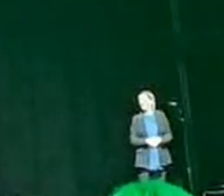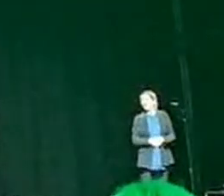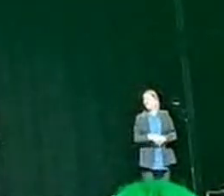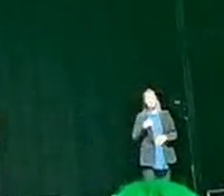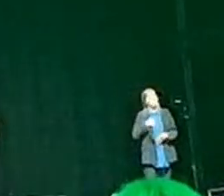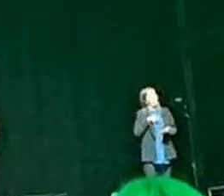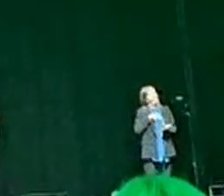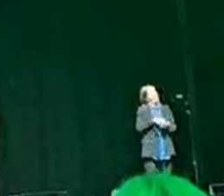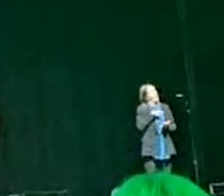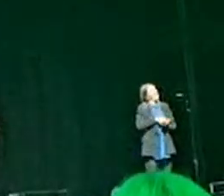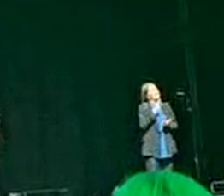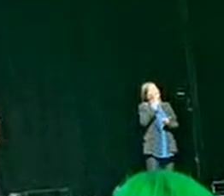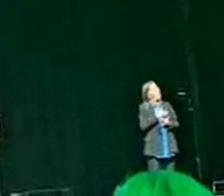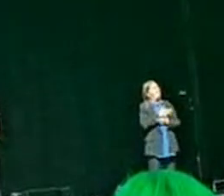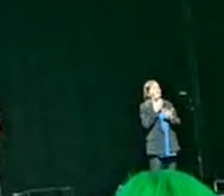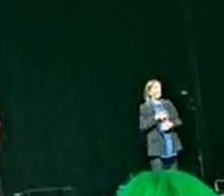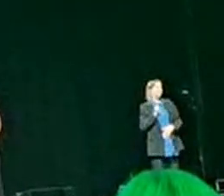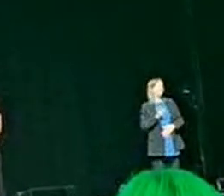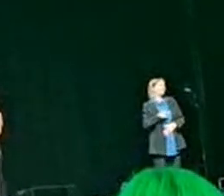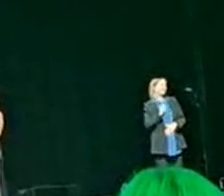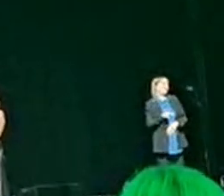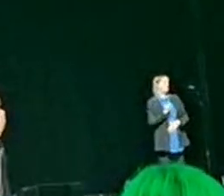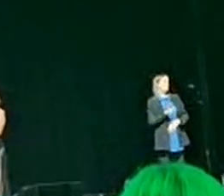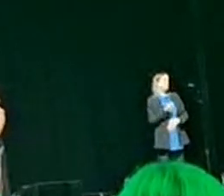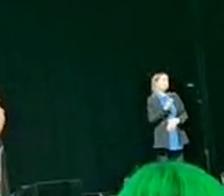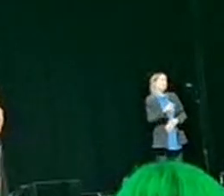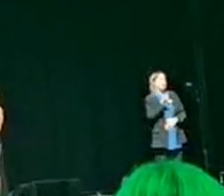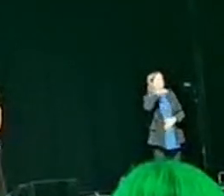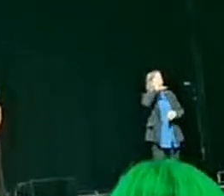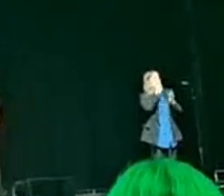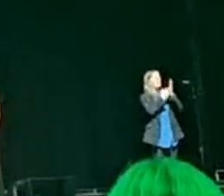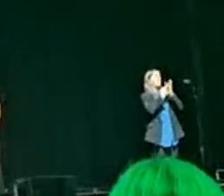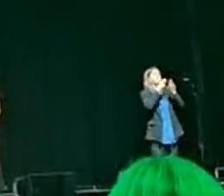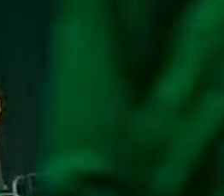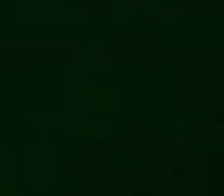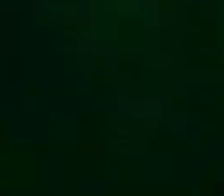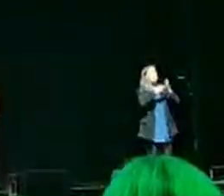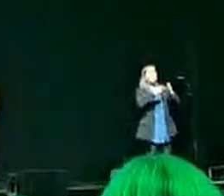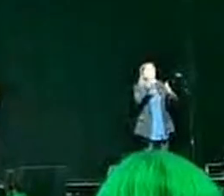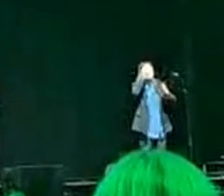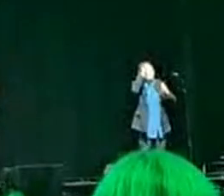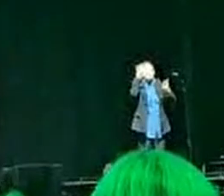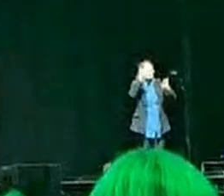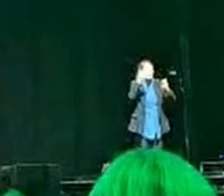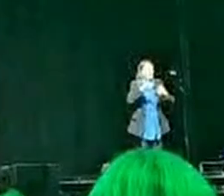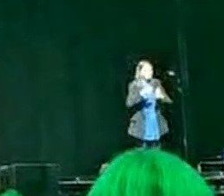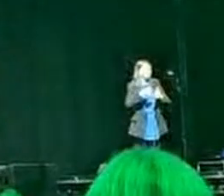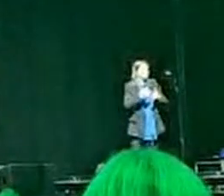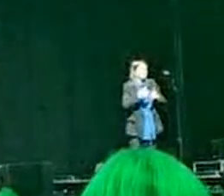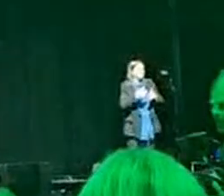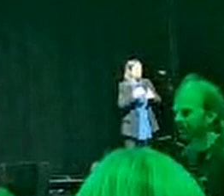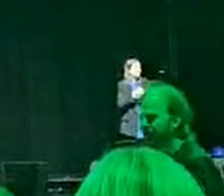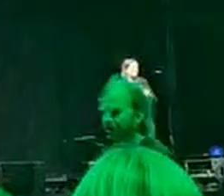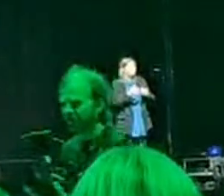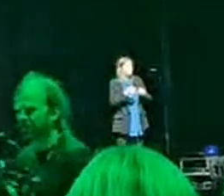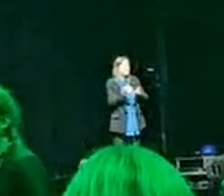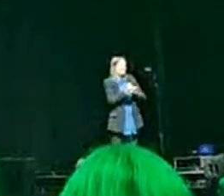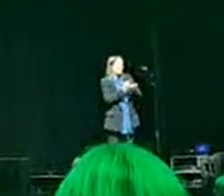I was walking one day on the Croft, do you know what Croft is? I guess the age way,